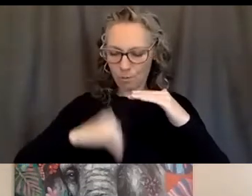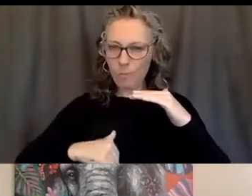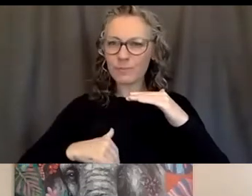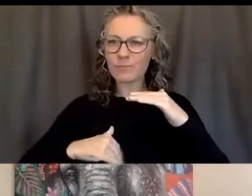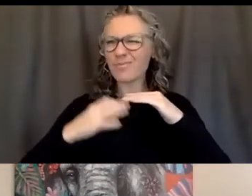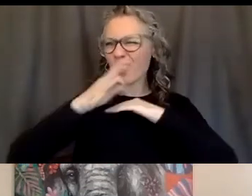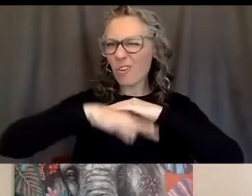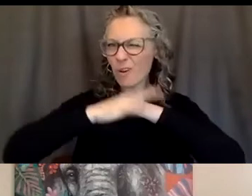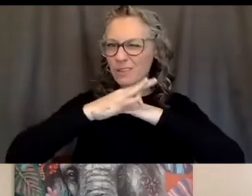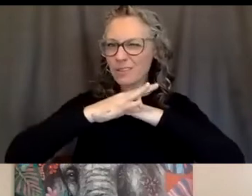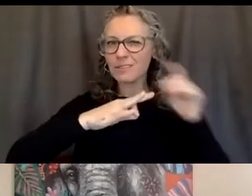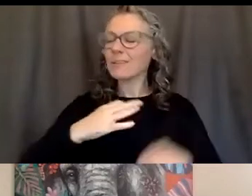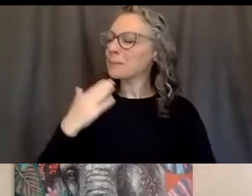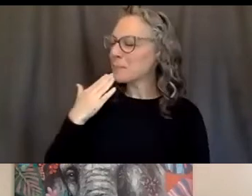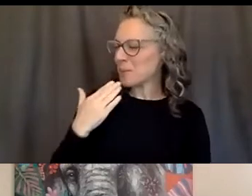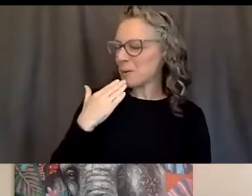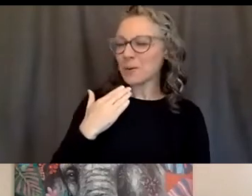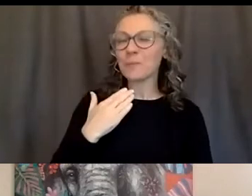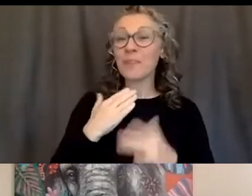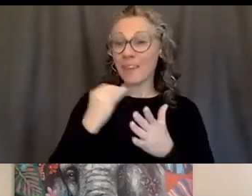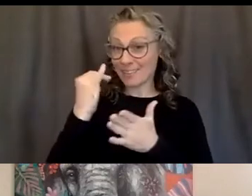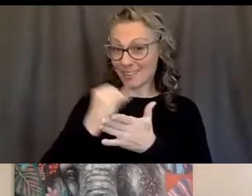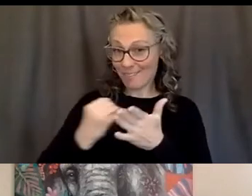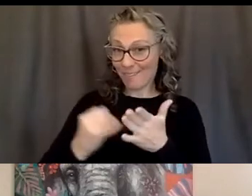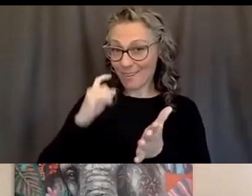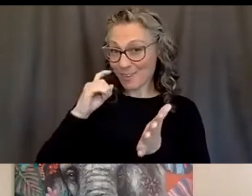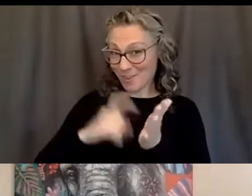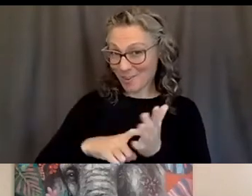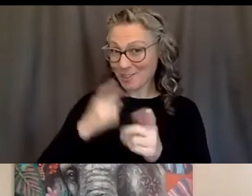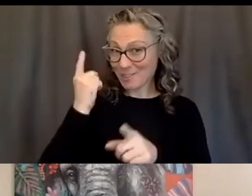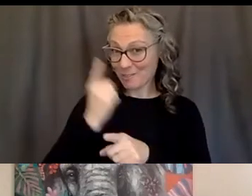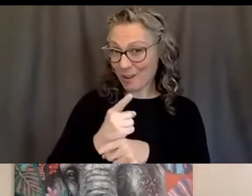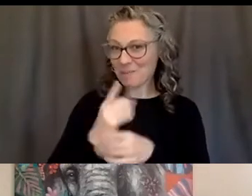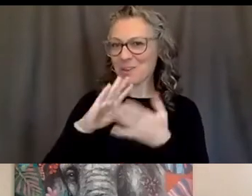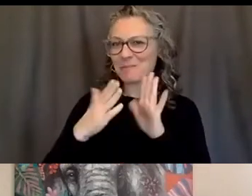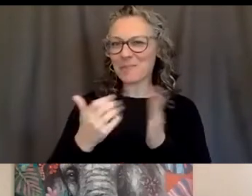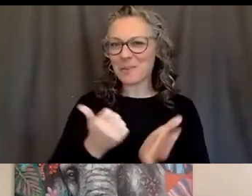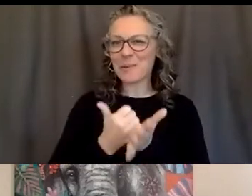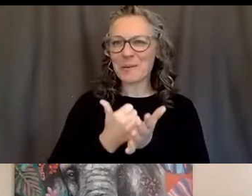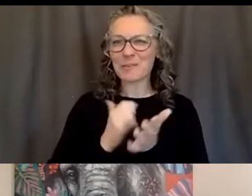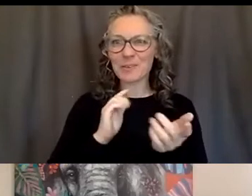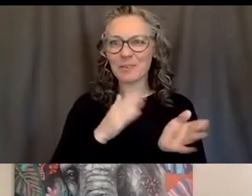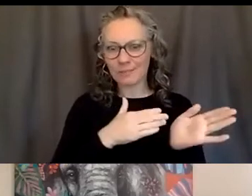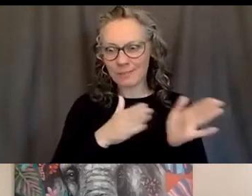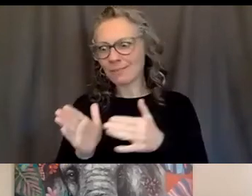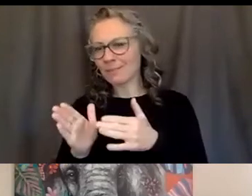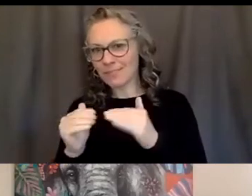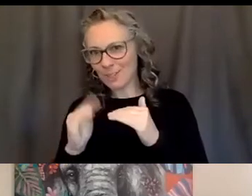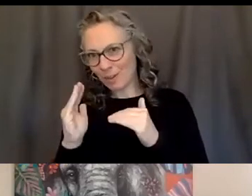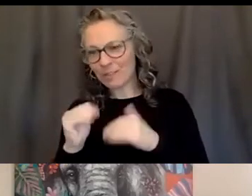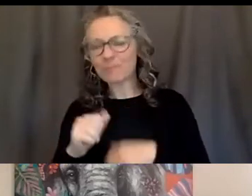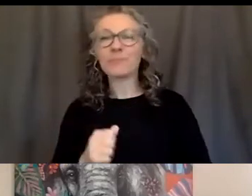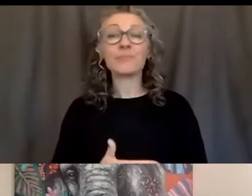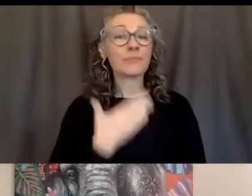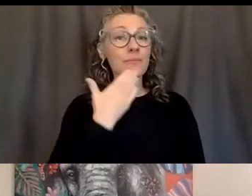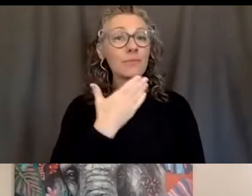Thank you. And it's an art to notice. And that's why sometimes write a community to help us shift. Thank you. Thank you for